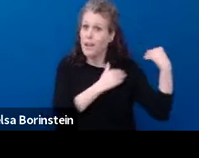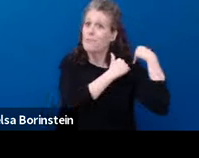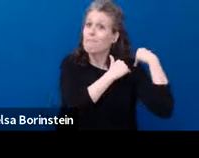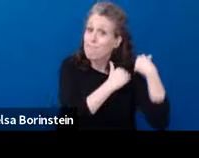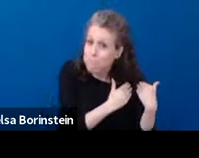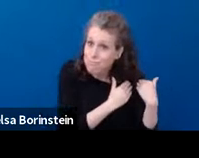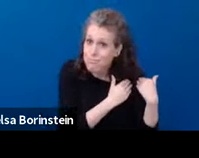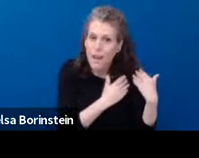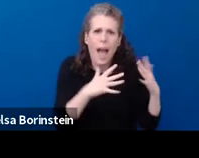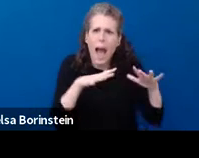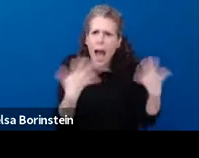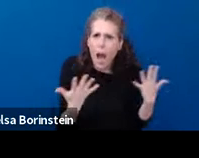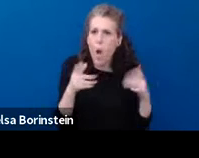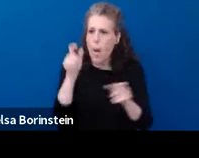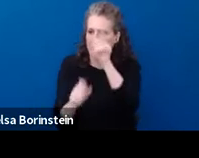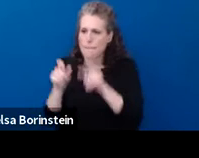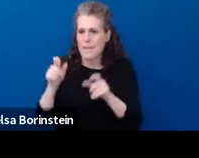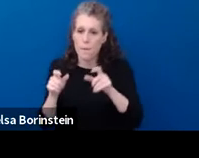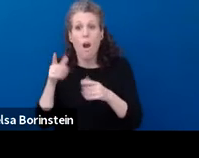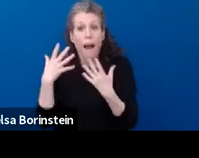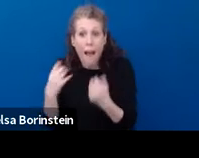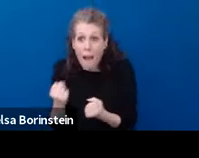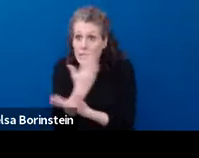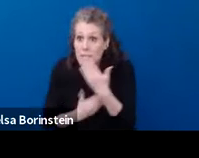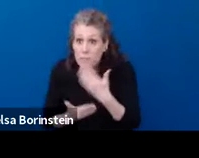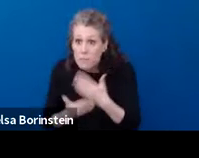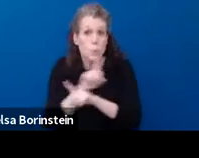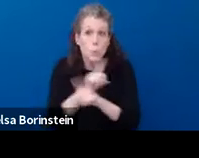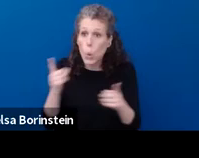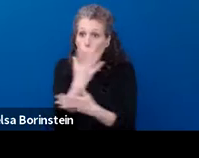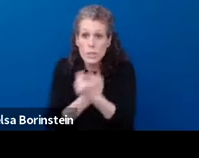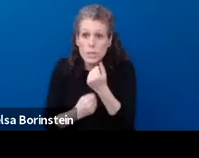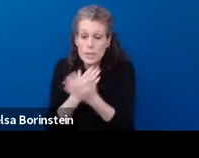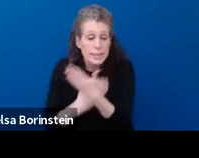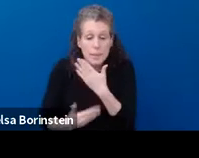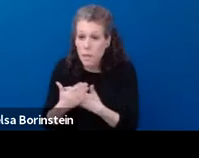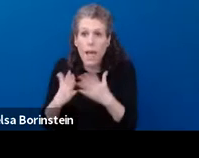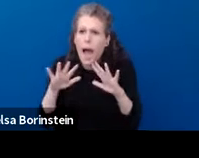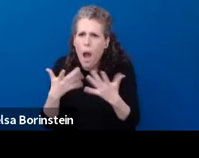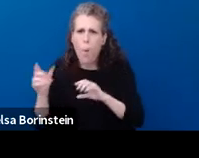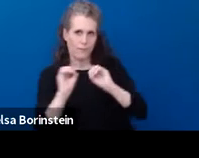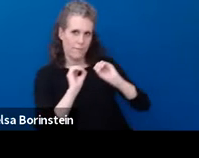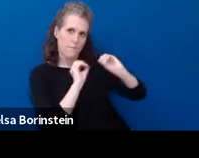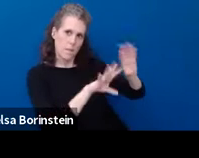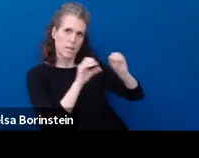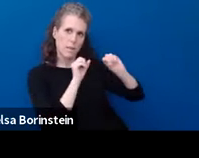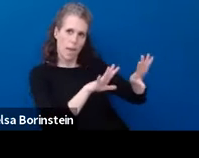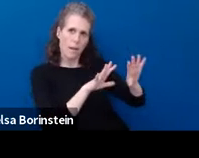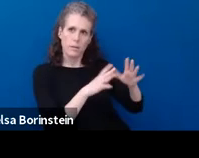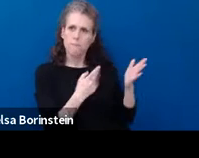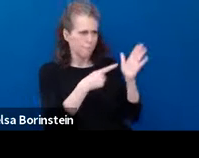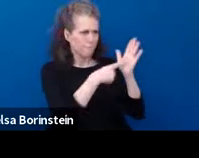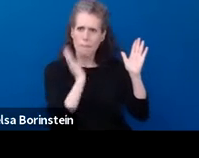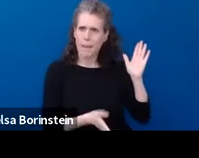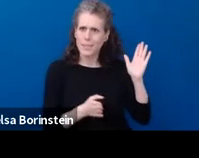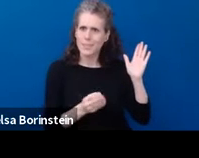have a mechanism for users with or without disabilities to provide feedback. And we are, of course, trying to